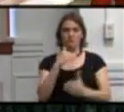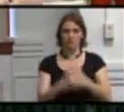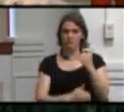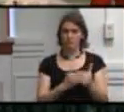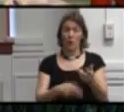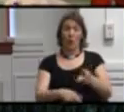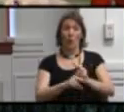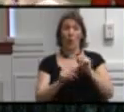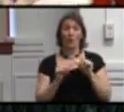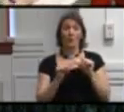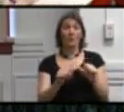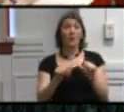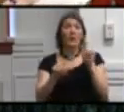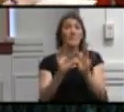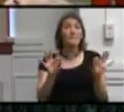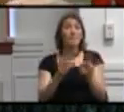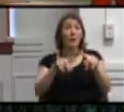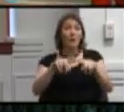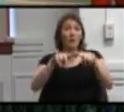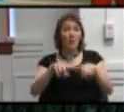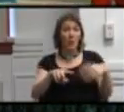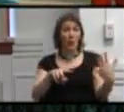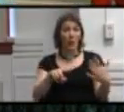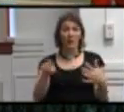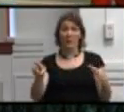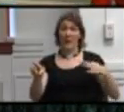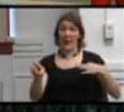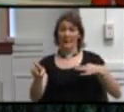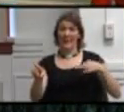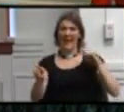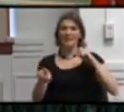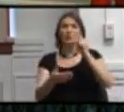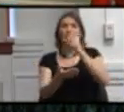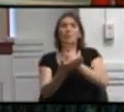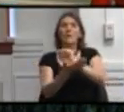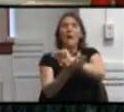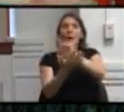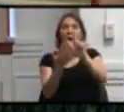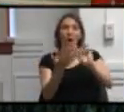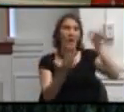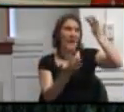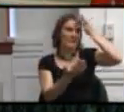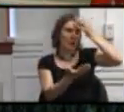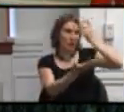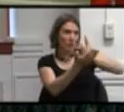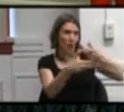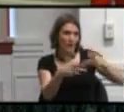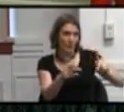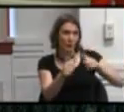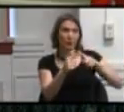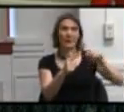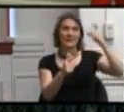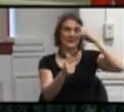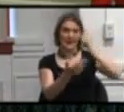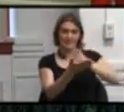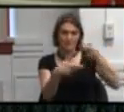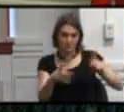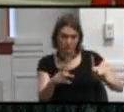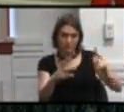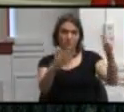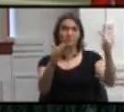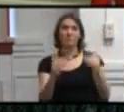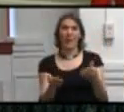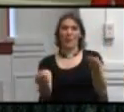The loan is contingent on the following conditions. The applicant obtaining all necessary federal, state, and local permits. The applicant will provide